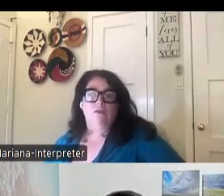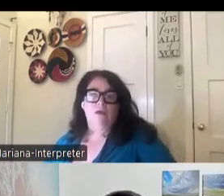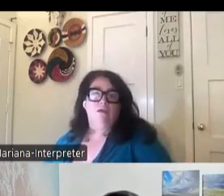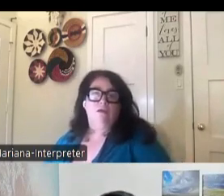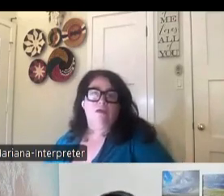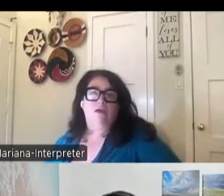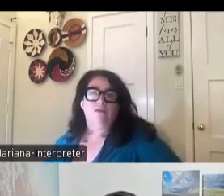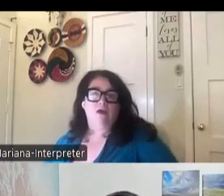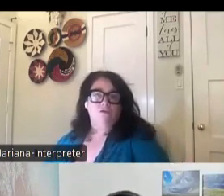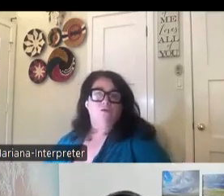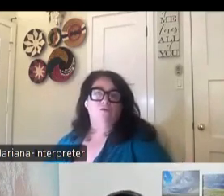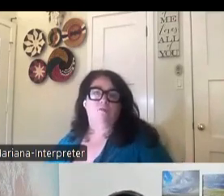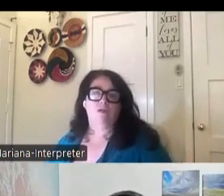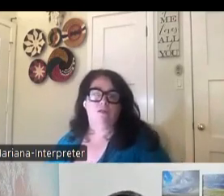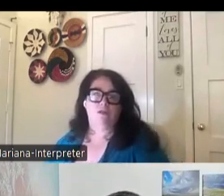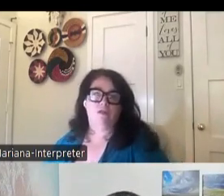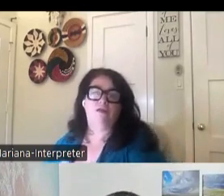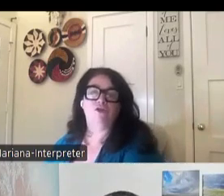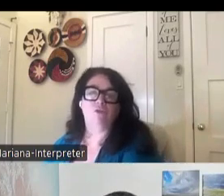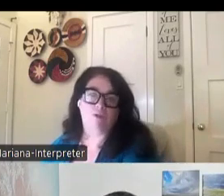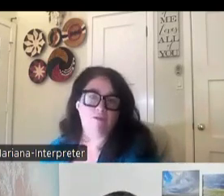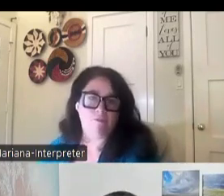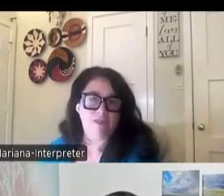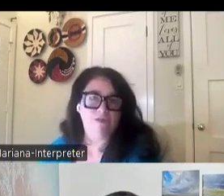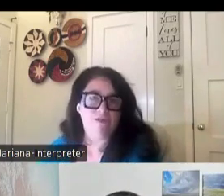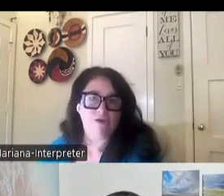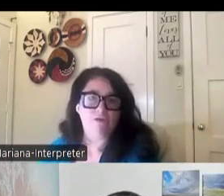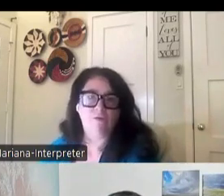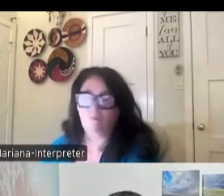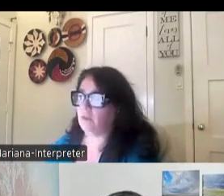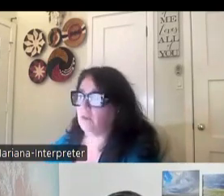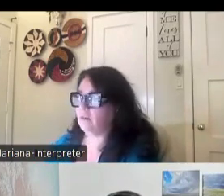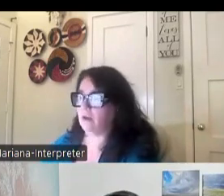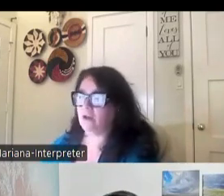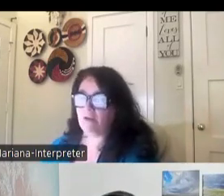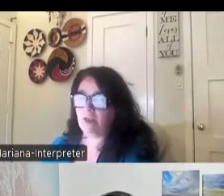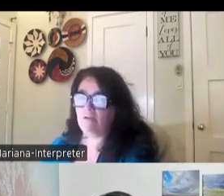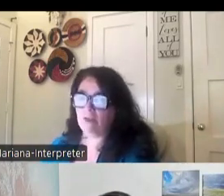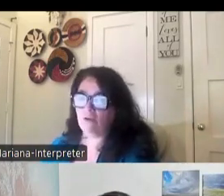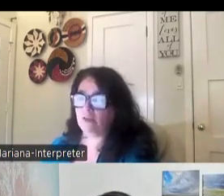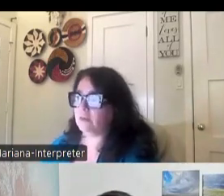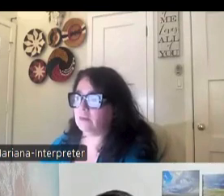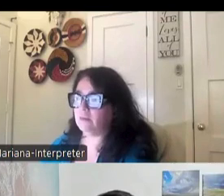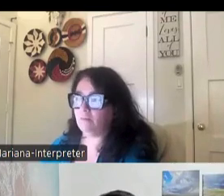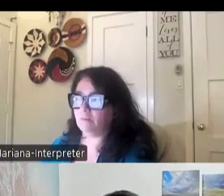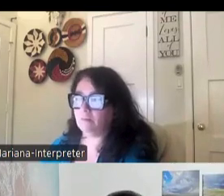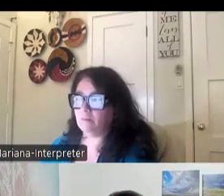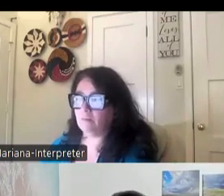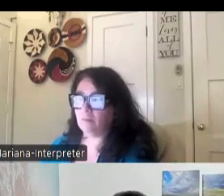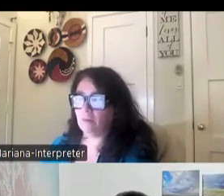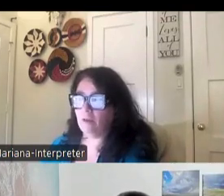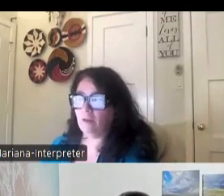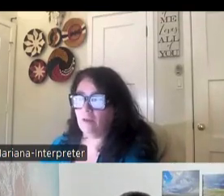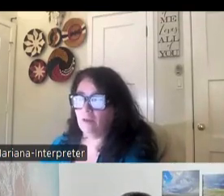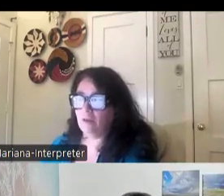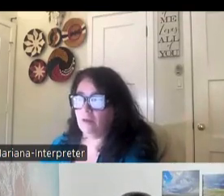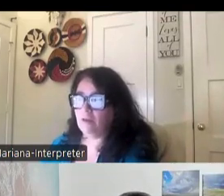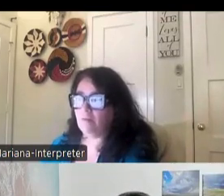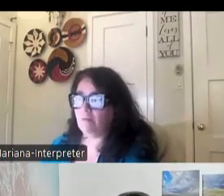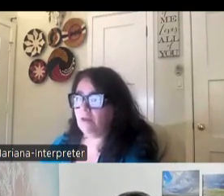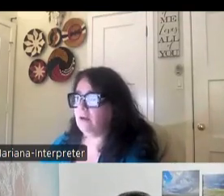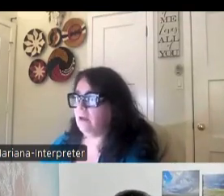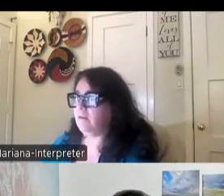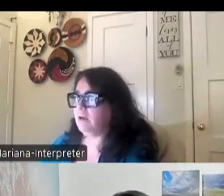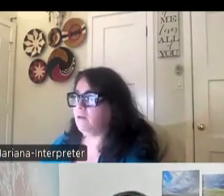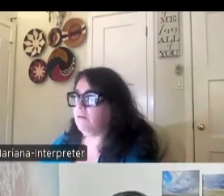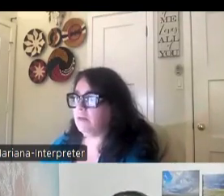slightly narrower version of the hydroclimate whiplash that I've been talking about otherwise. We also may even see an increase in what I might